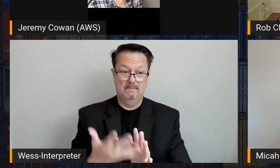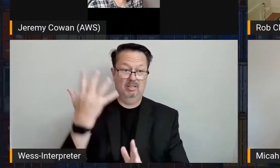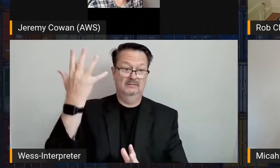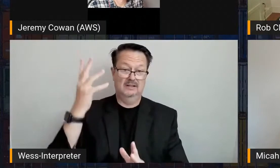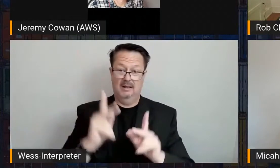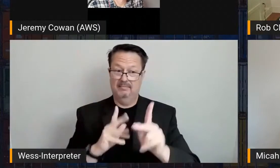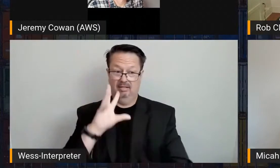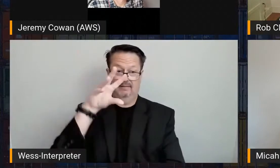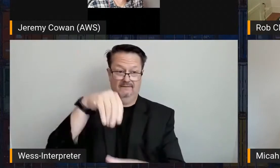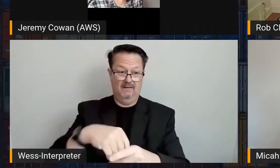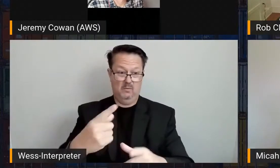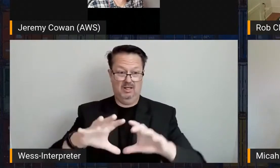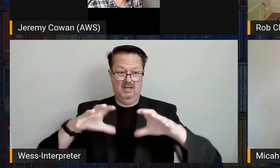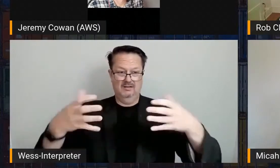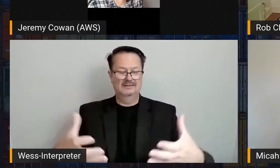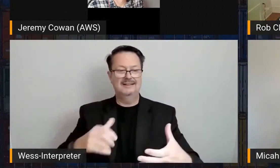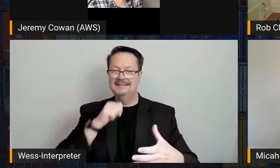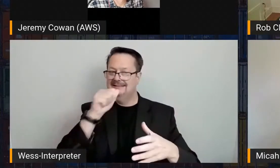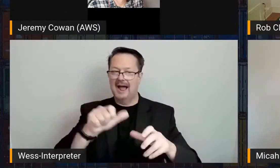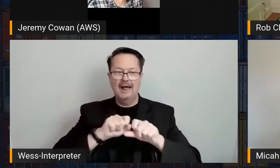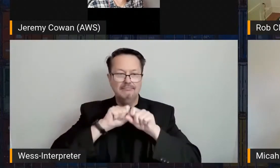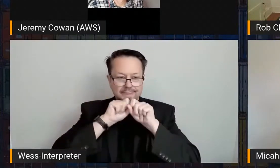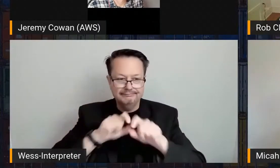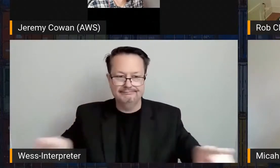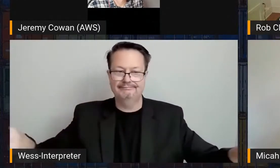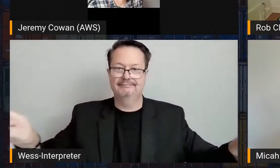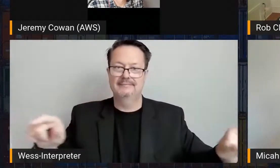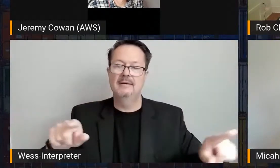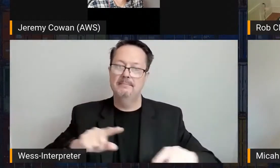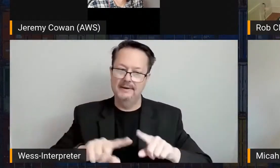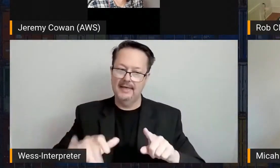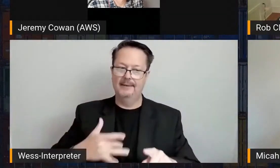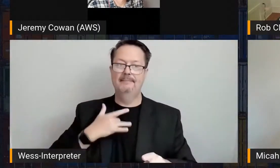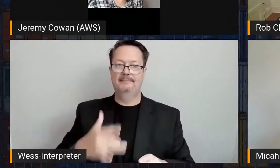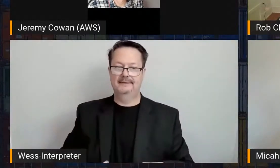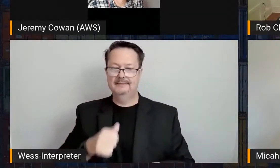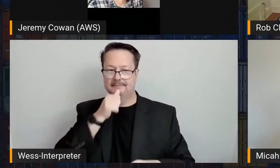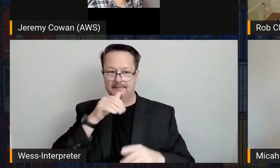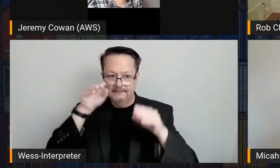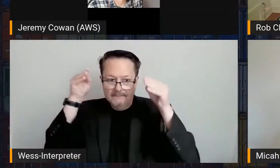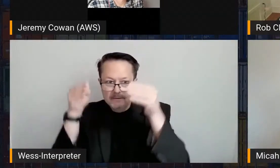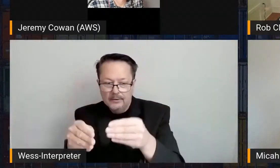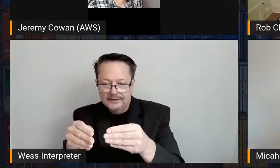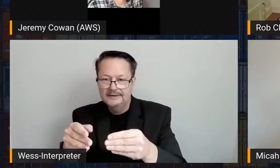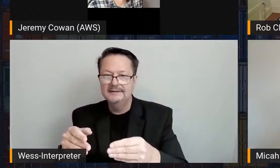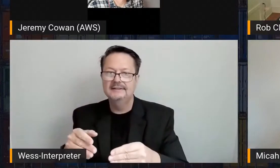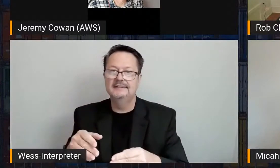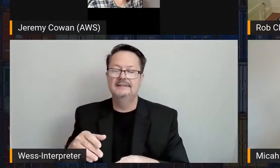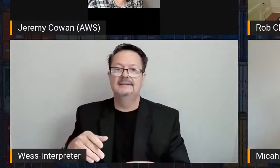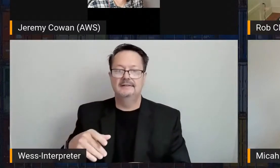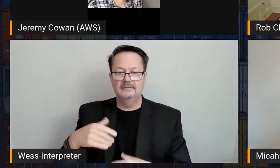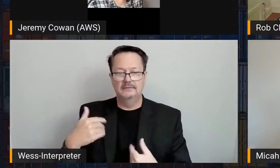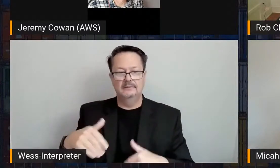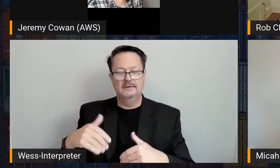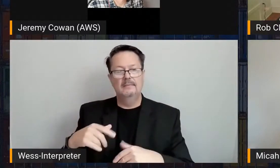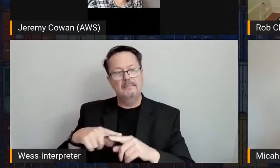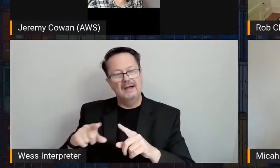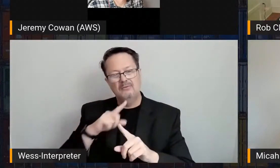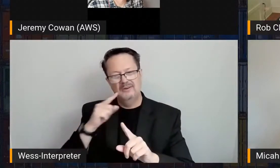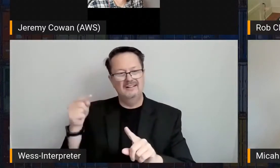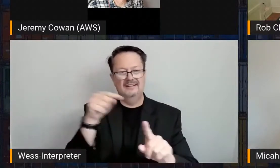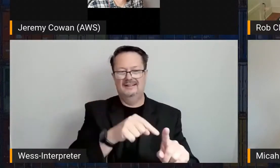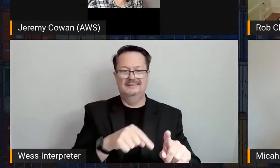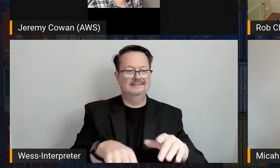the specter of a container breakout, although it's where most of the security industry likes to focus because it's exciting stuff. It's actually in